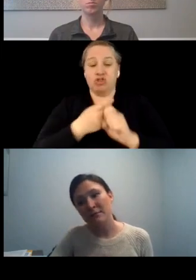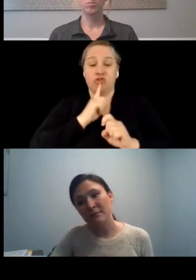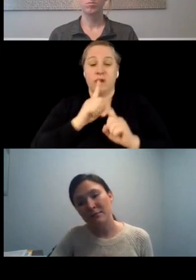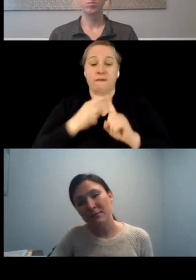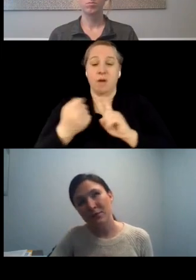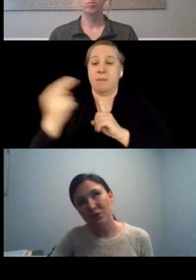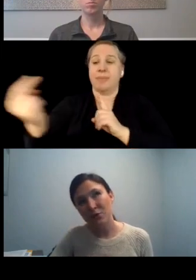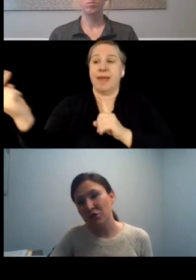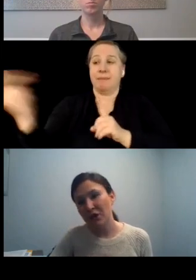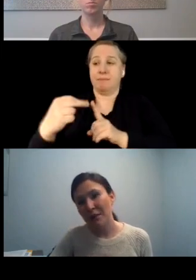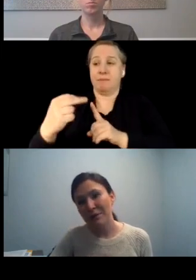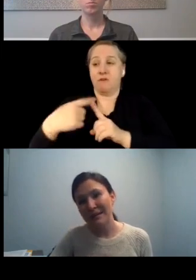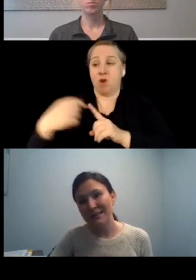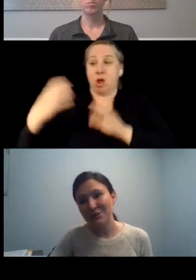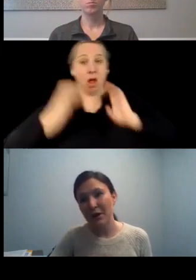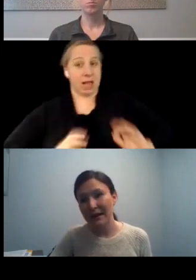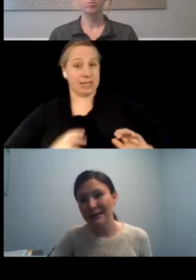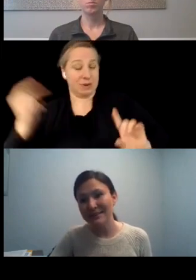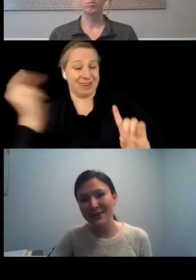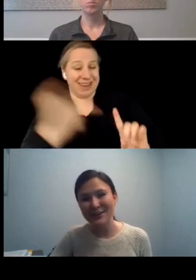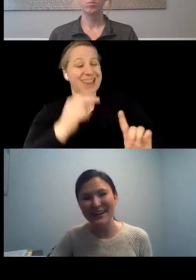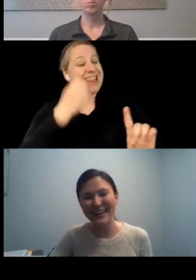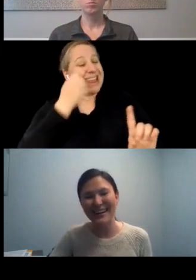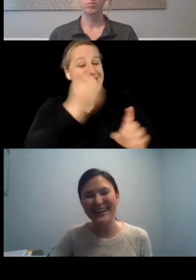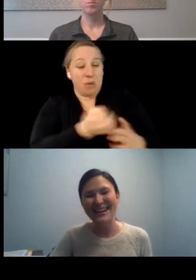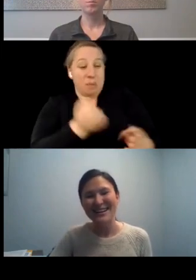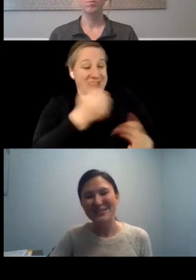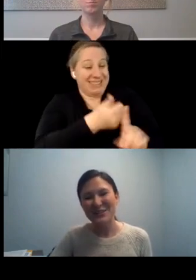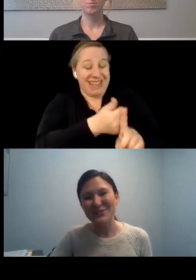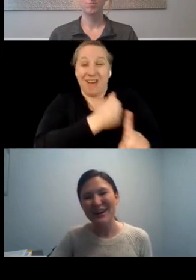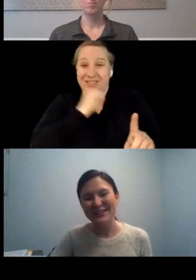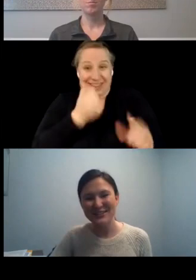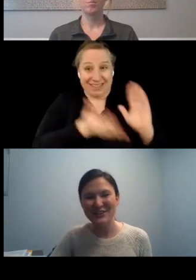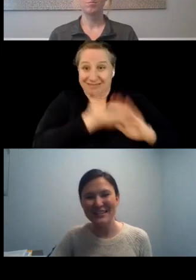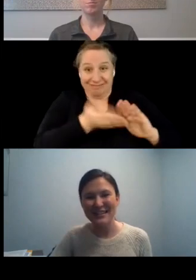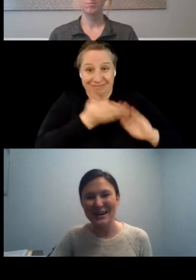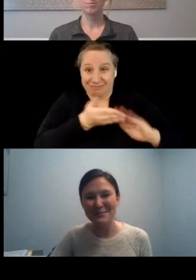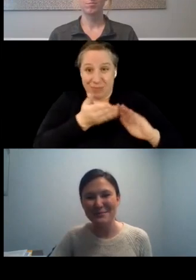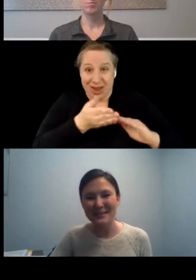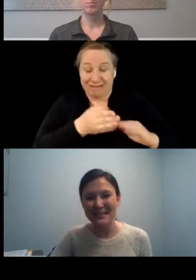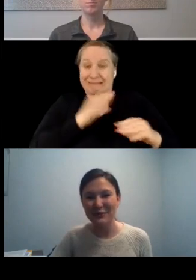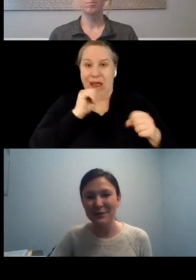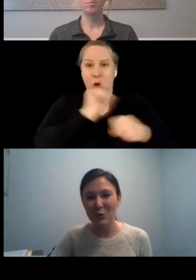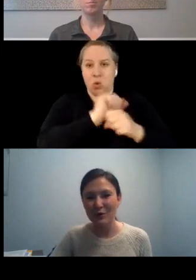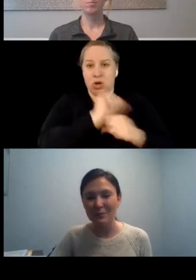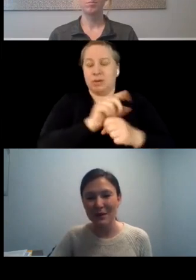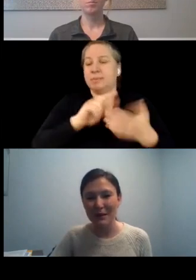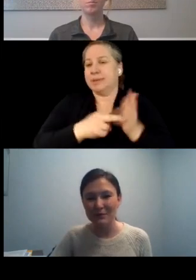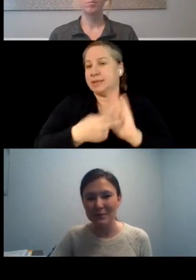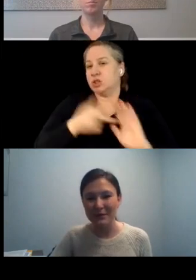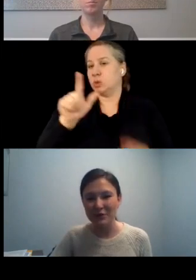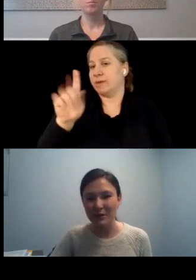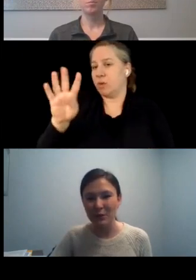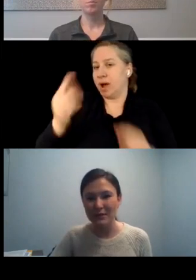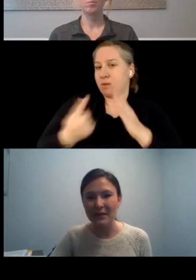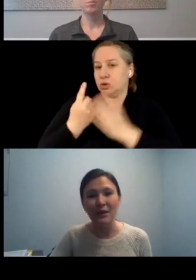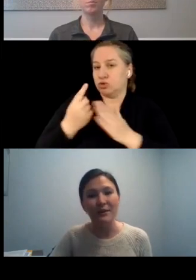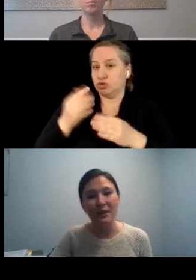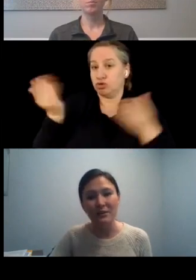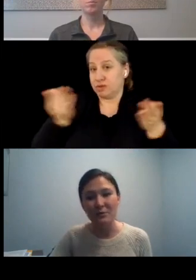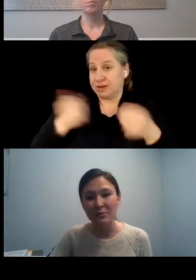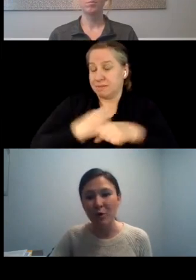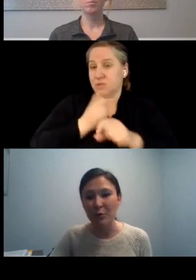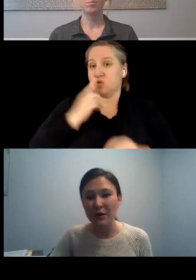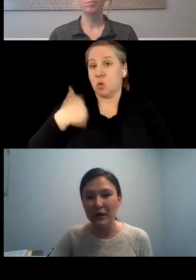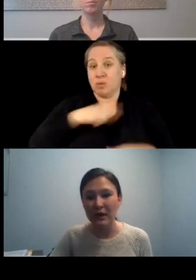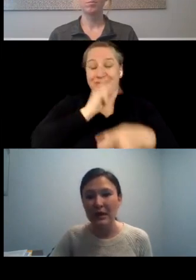equipment doesn't do its job unless it's running. So 24-hour service is definitely important in being able to make sure that we're taking care of